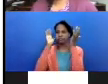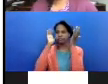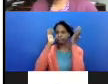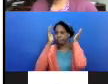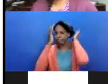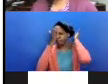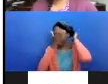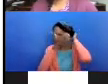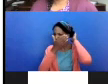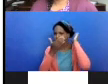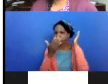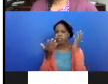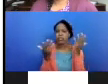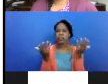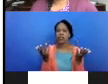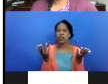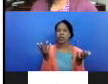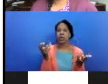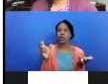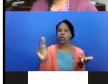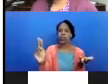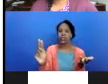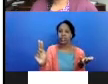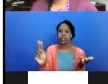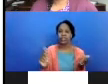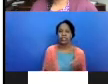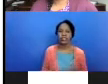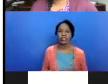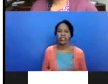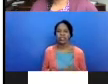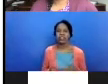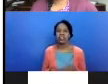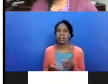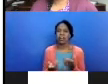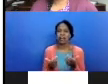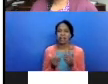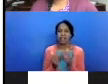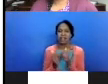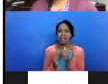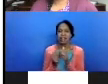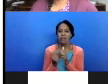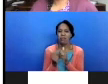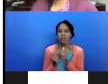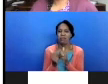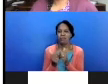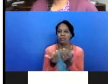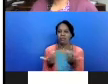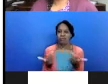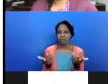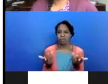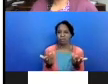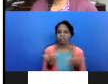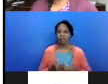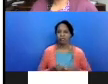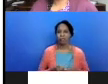question. Well, I was trained in Duluth, and again, that was helpful for all kinds of ways. And Duluth has changed over the years, so I'm going to talk about it as